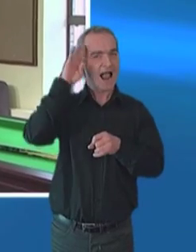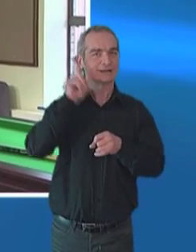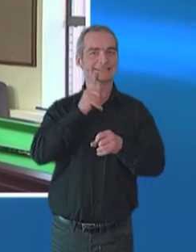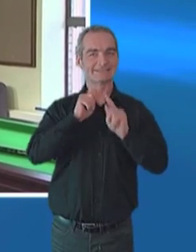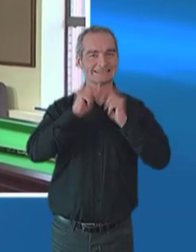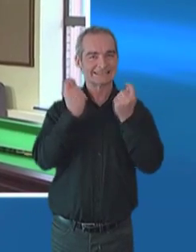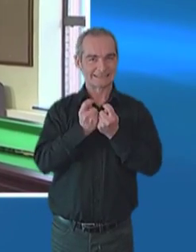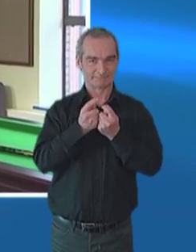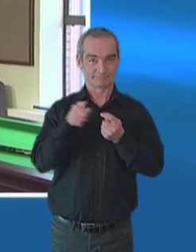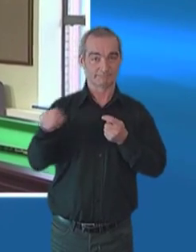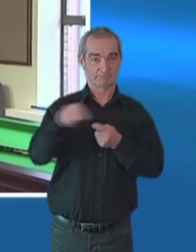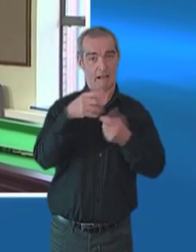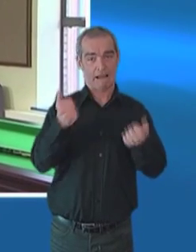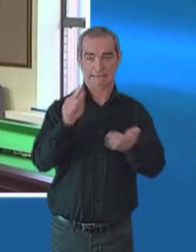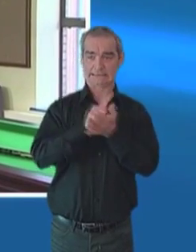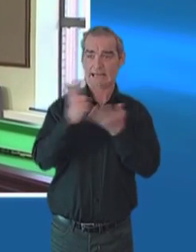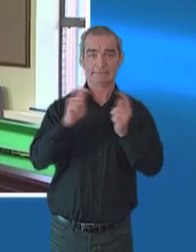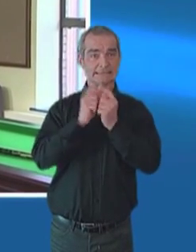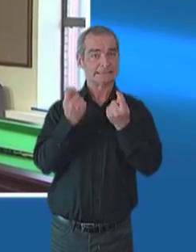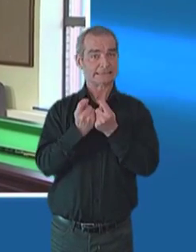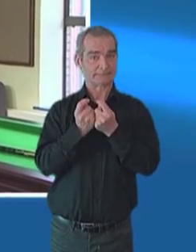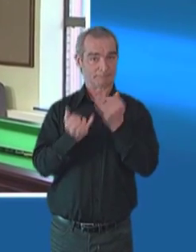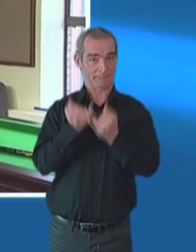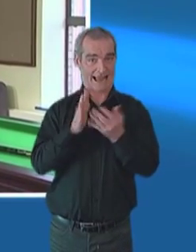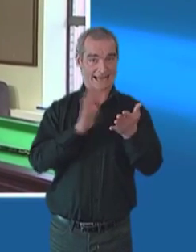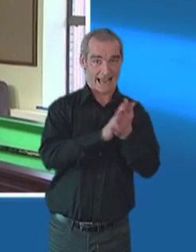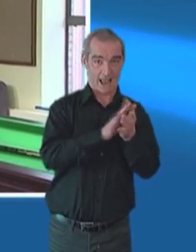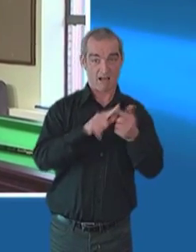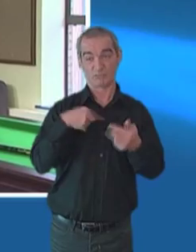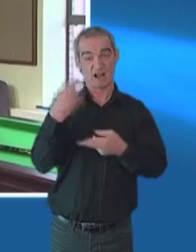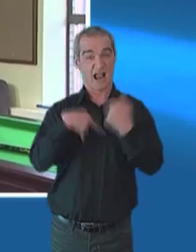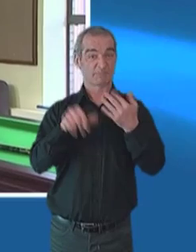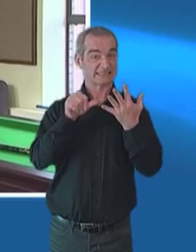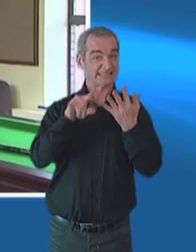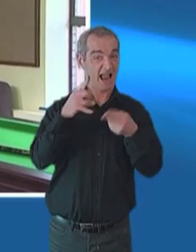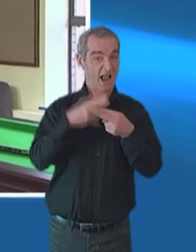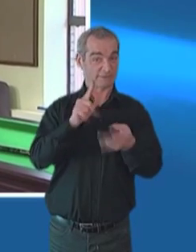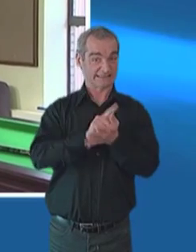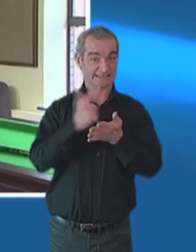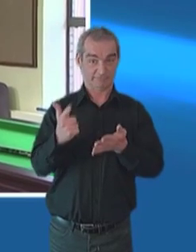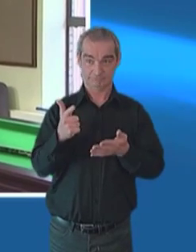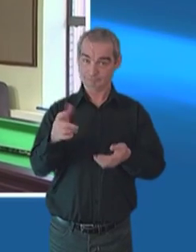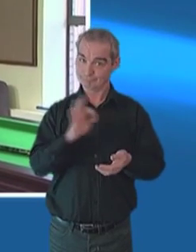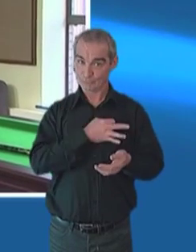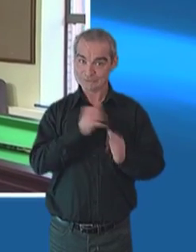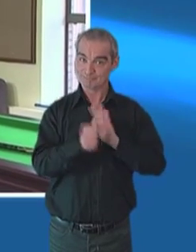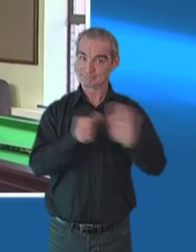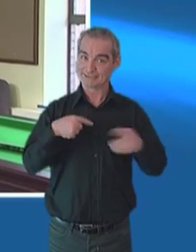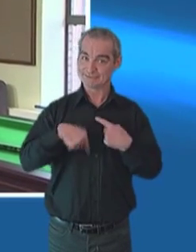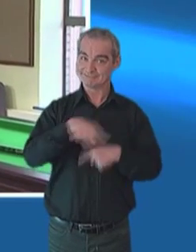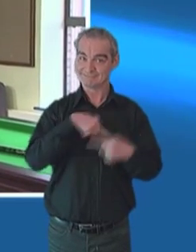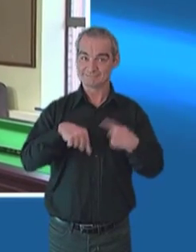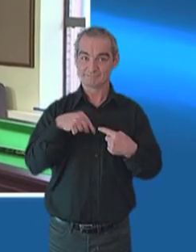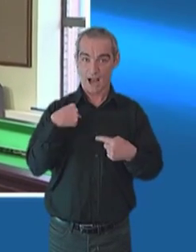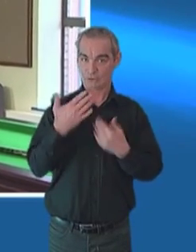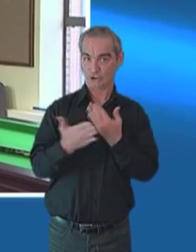and I played for the Irish Deaf team, the men's senior team, and there was 17 who played for them,